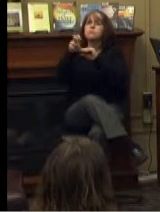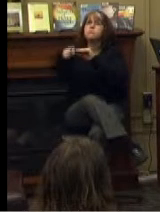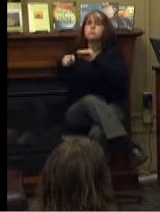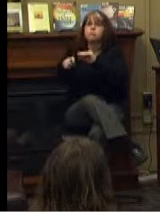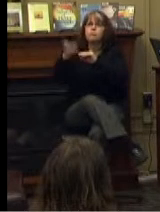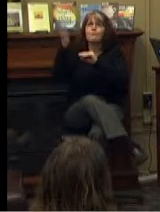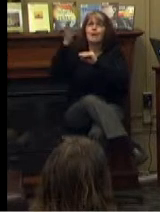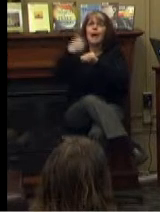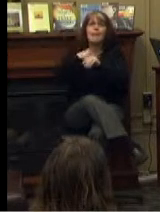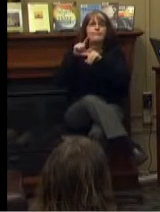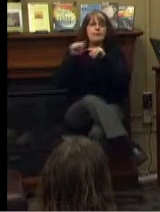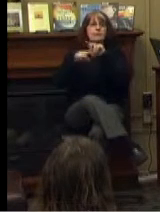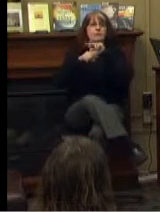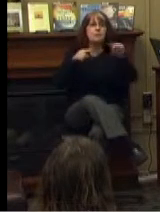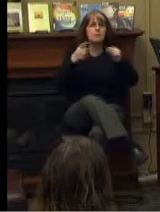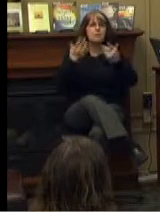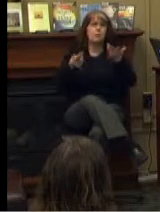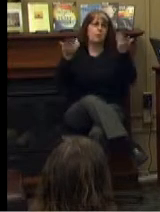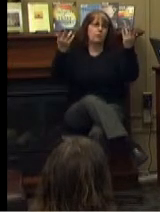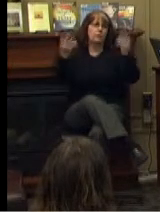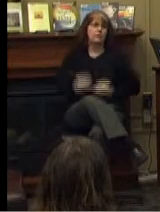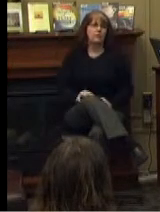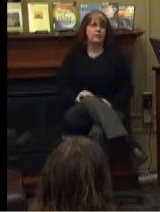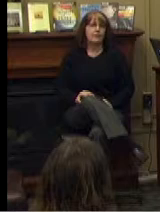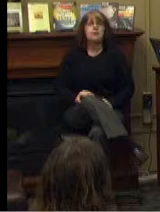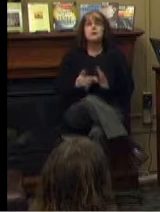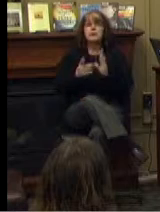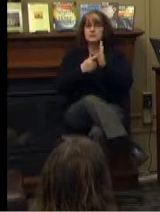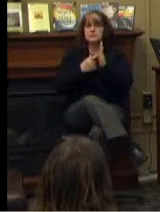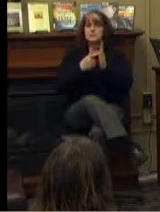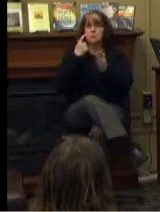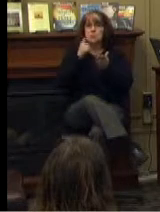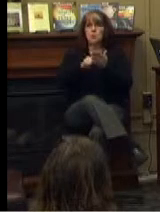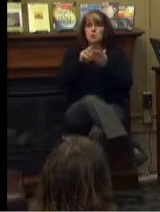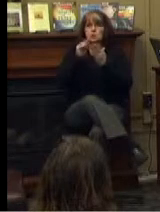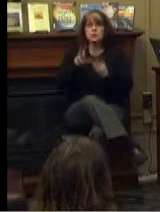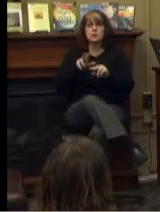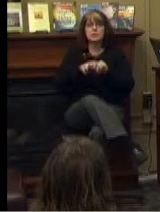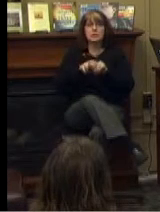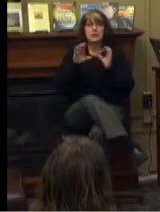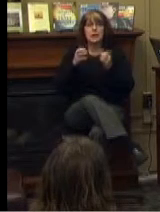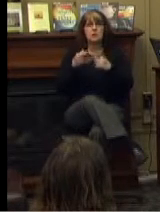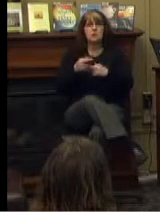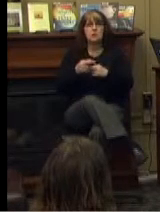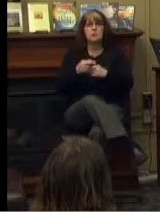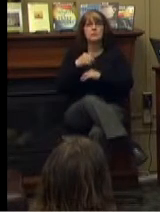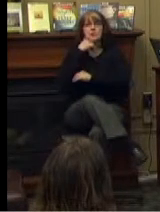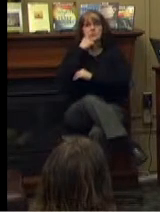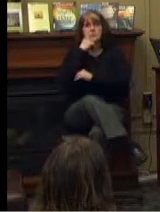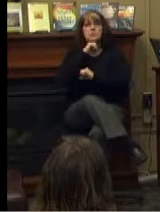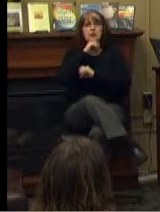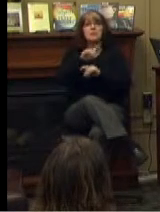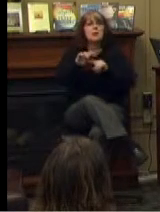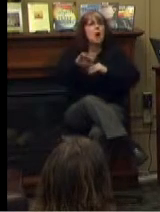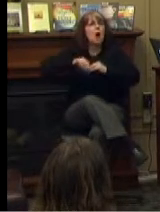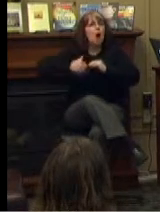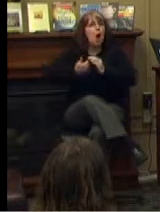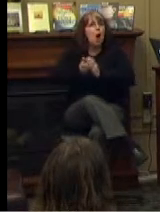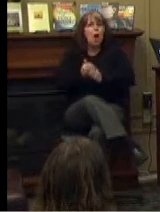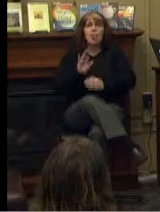on. So I've missed both things. So, and sometimes we see students sitting in a classroom and not doing anything, but all the energy that they have